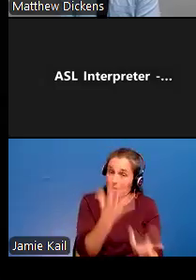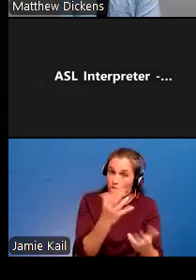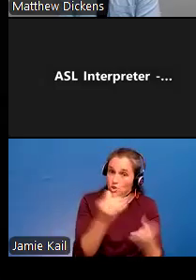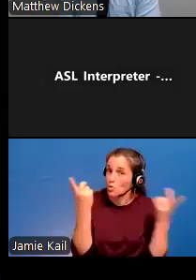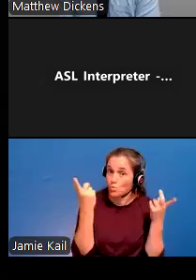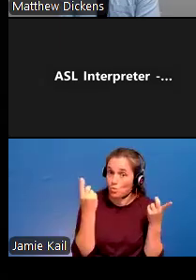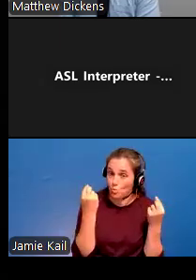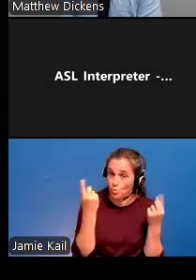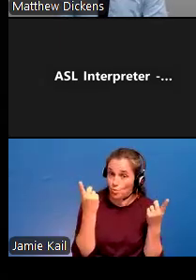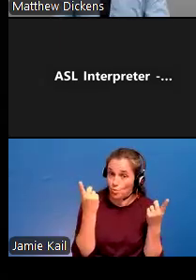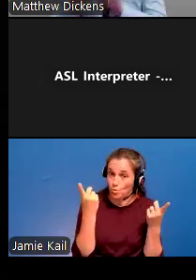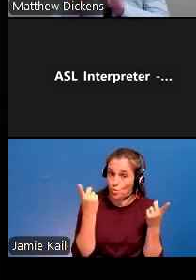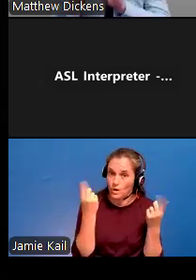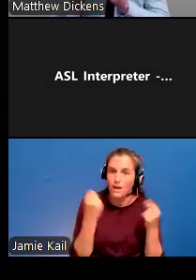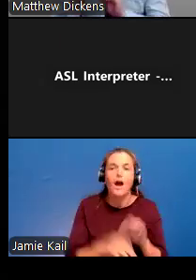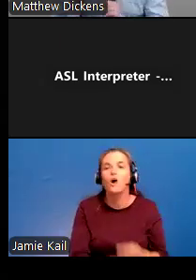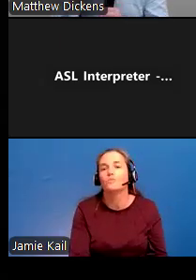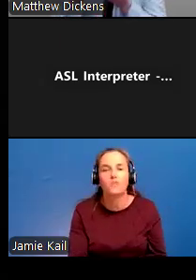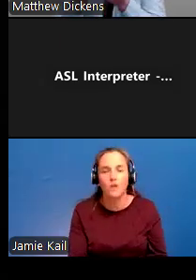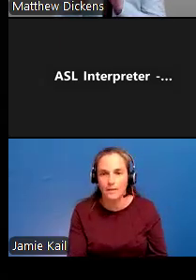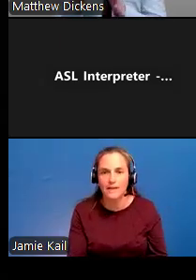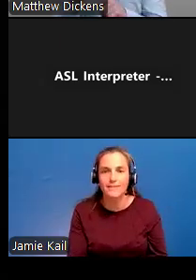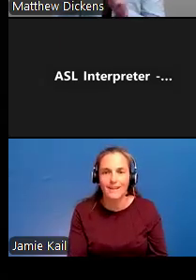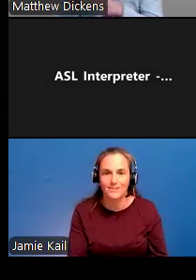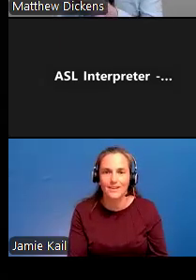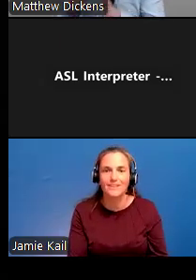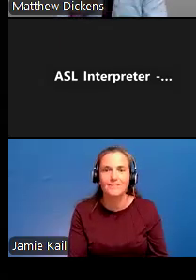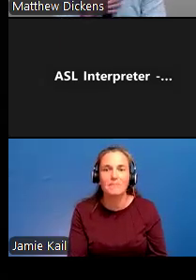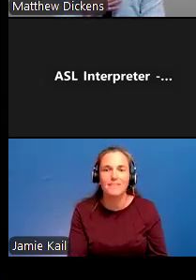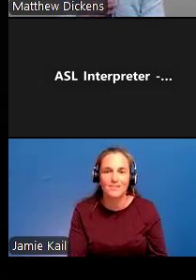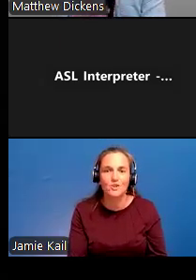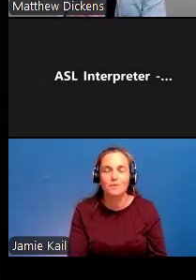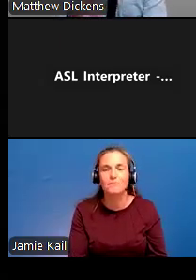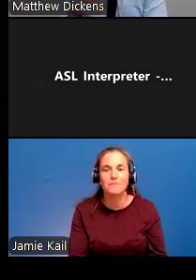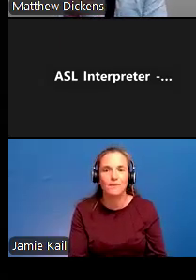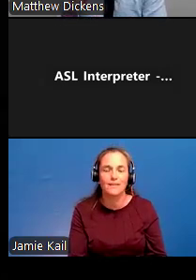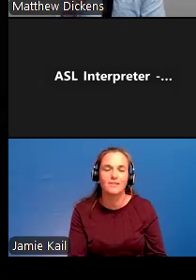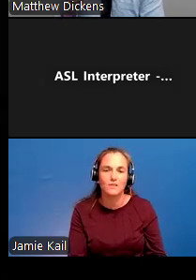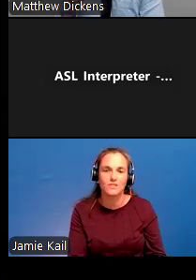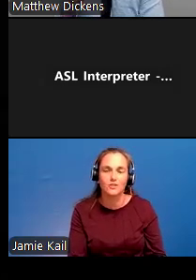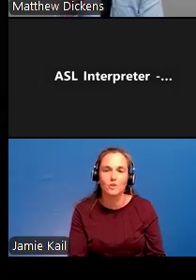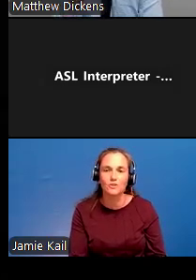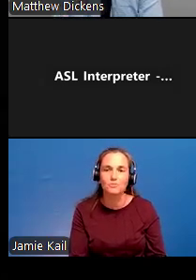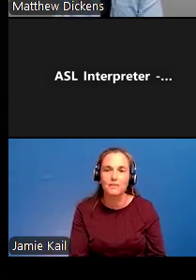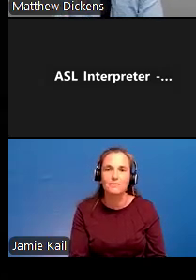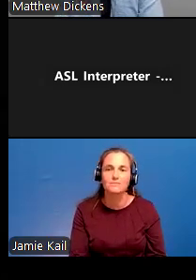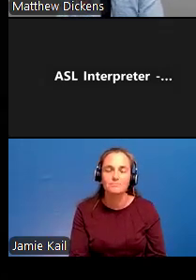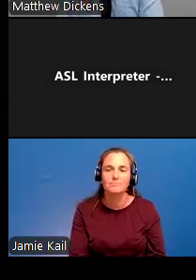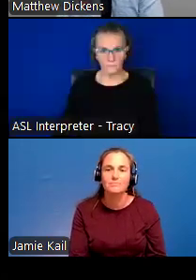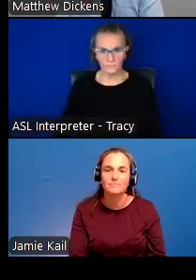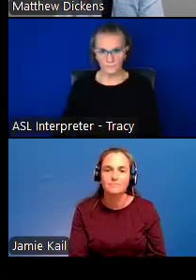we do with that? Oh, sorry about that. So maybe we need to switch the interpreters,